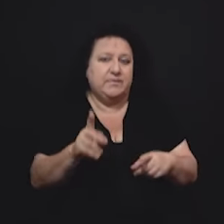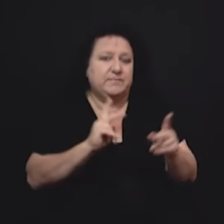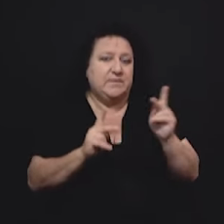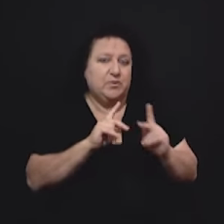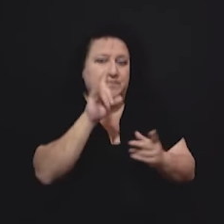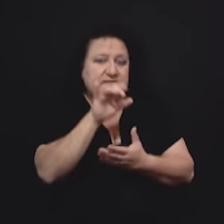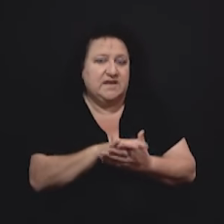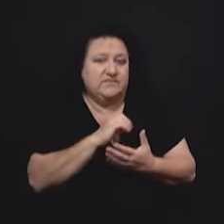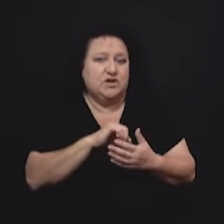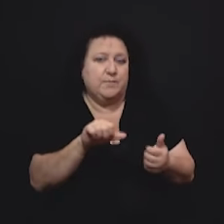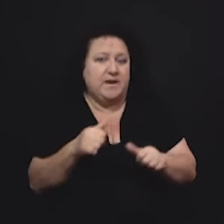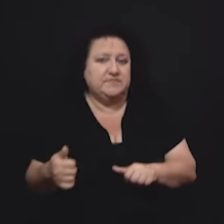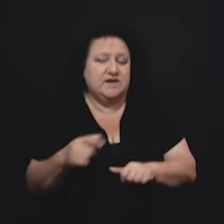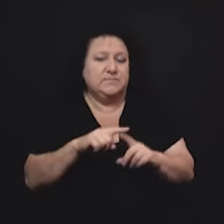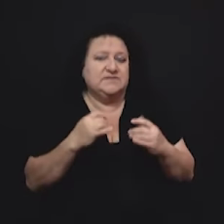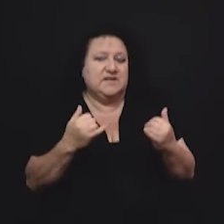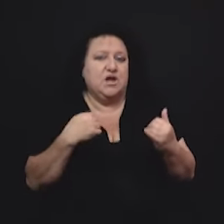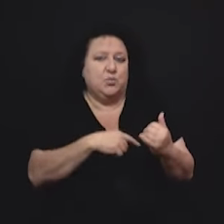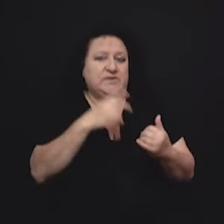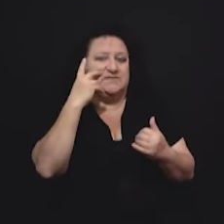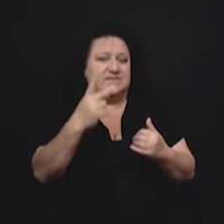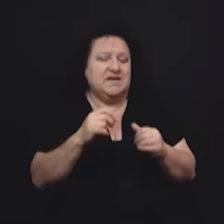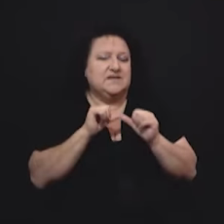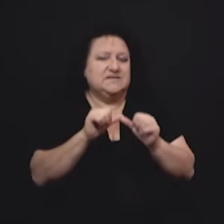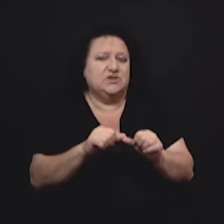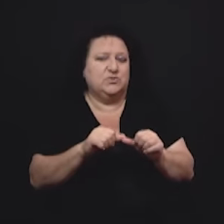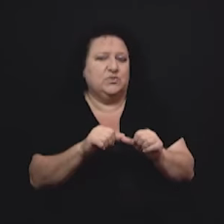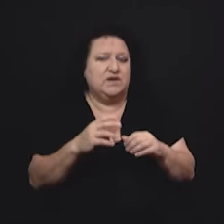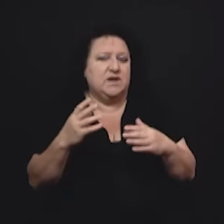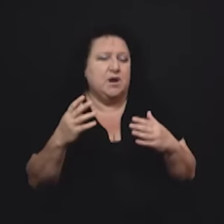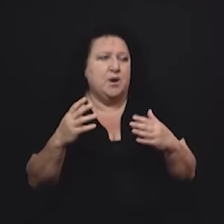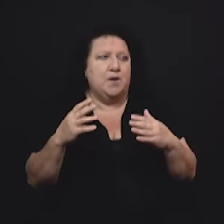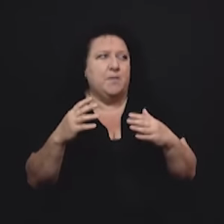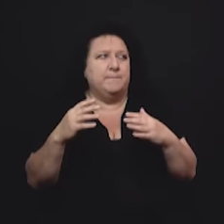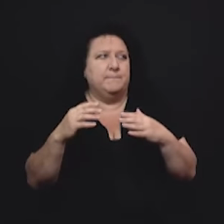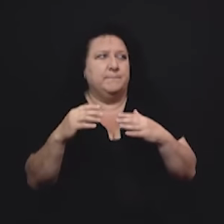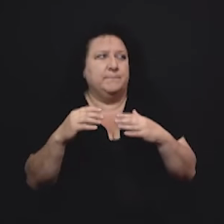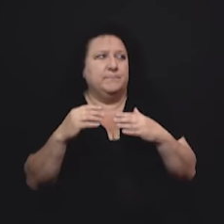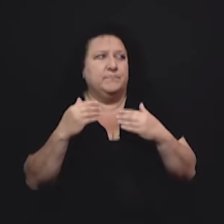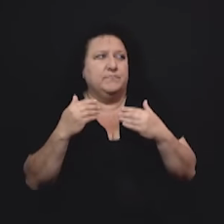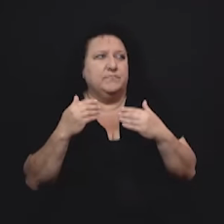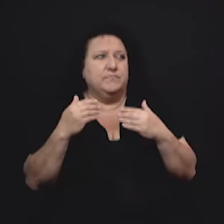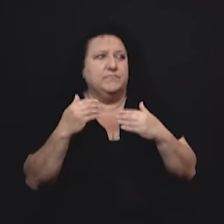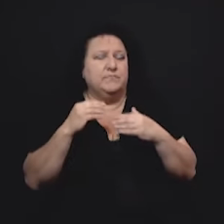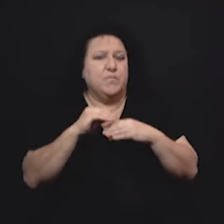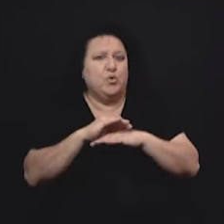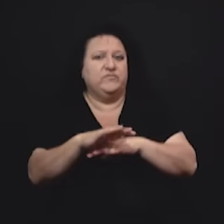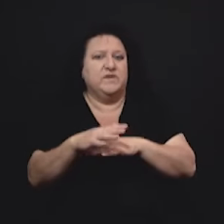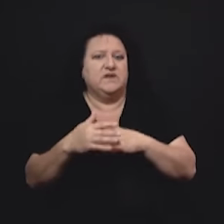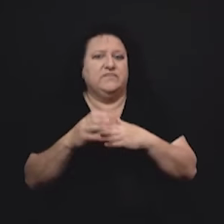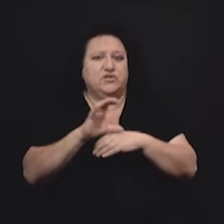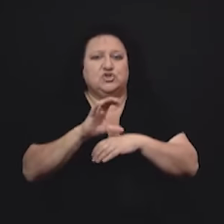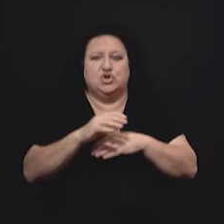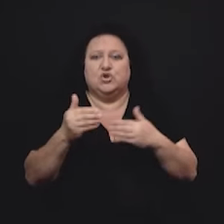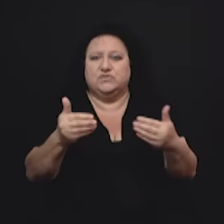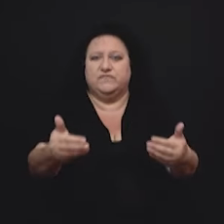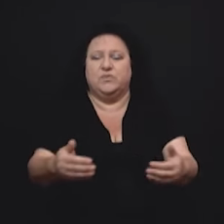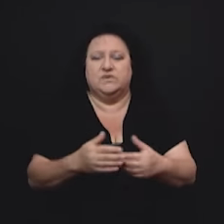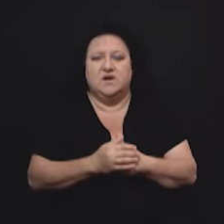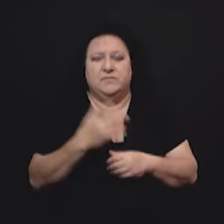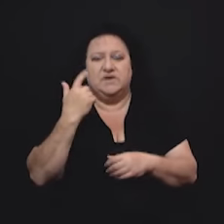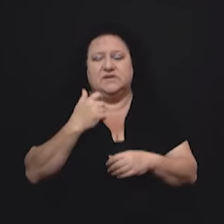baptized. And today what we see is a continuing movement of the church forward, because the early church in chapter 2 kept the main thing the main